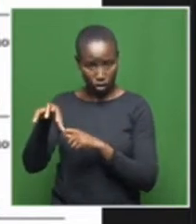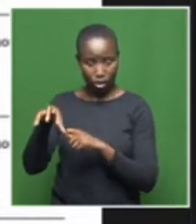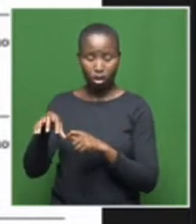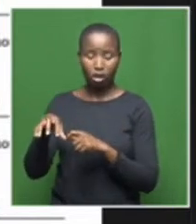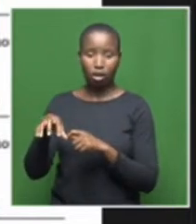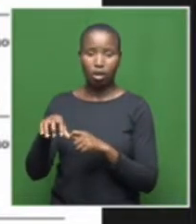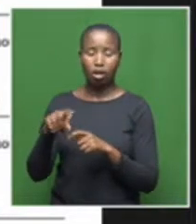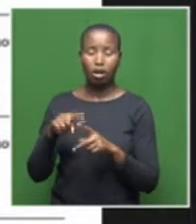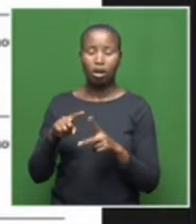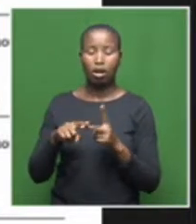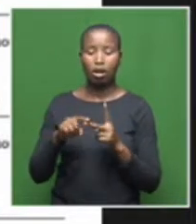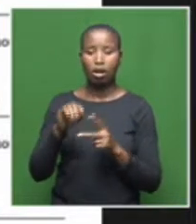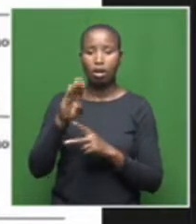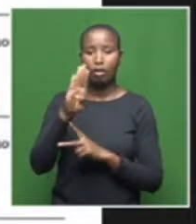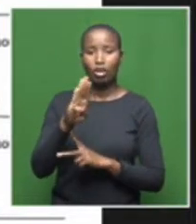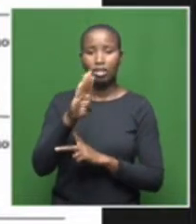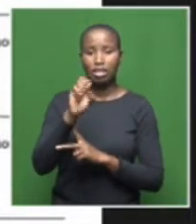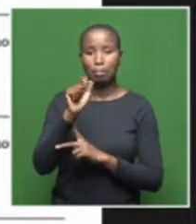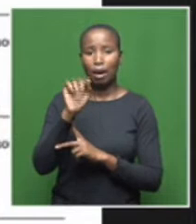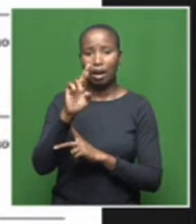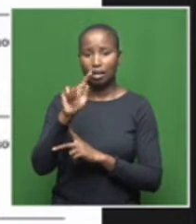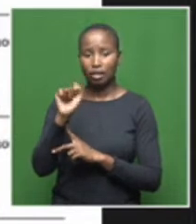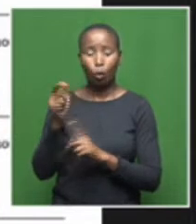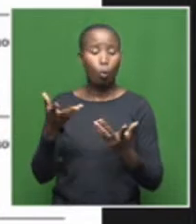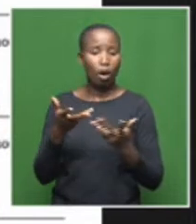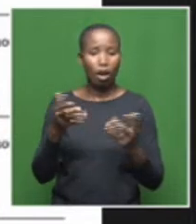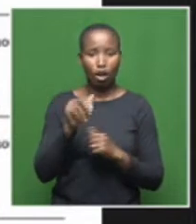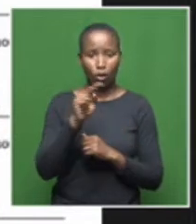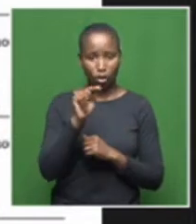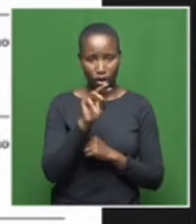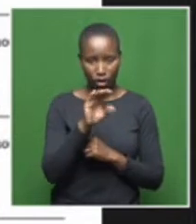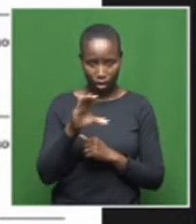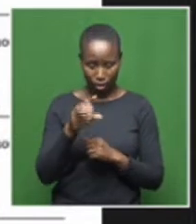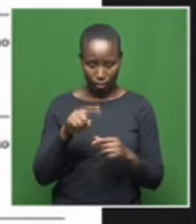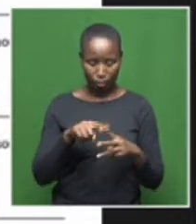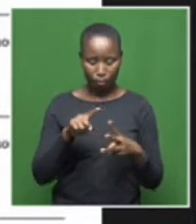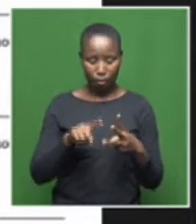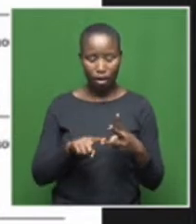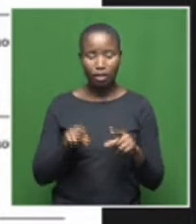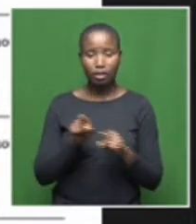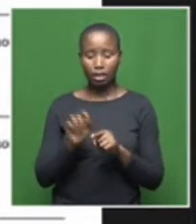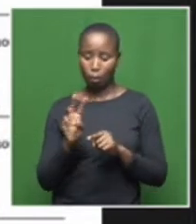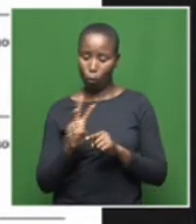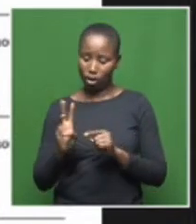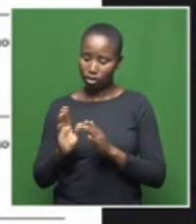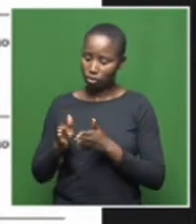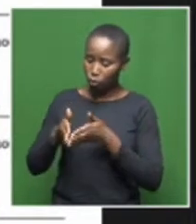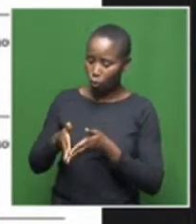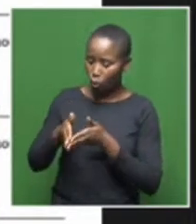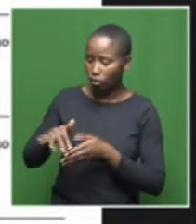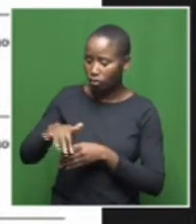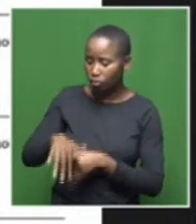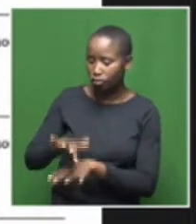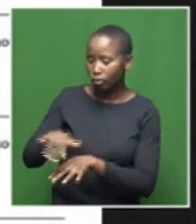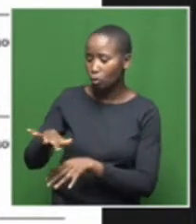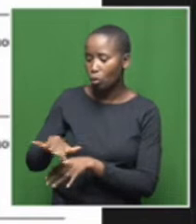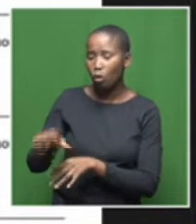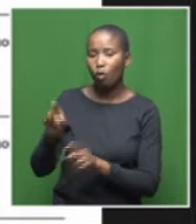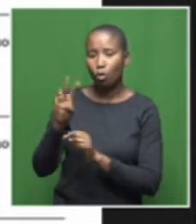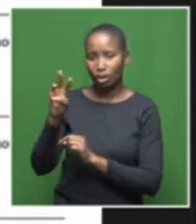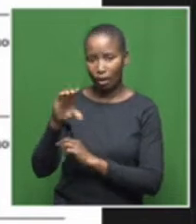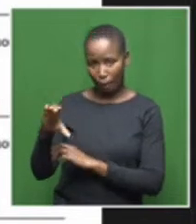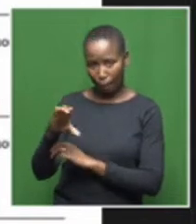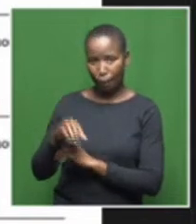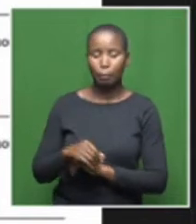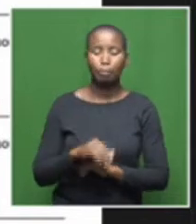Francis Baard district in the Northern Cape, and also in the west coast of the Western Cape. 12 out of